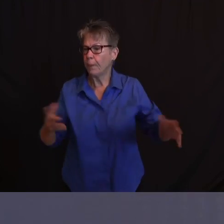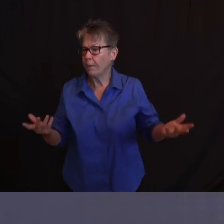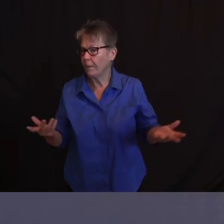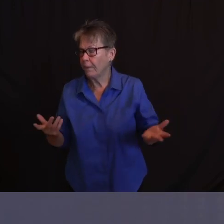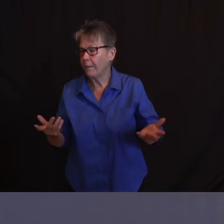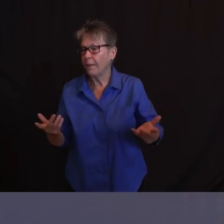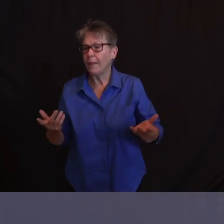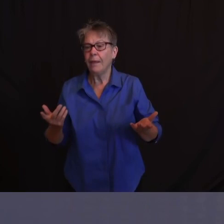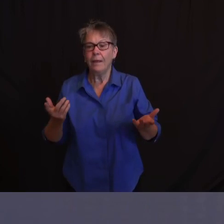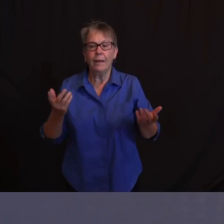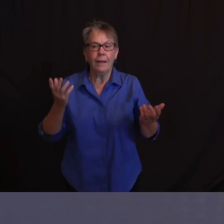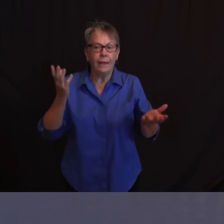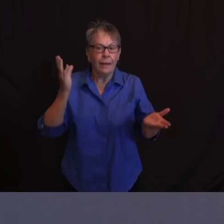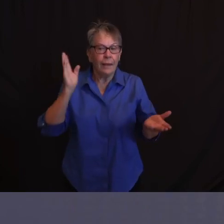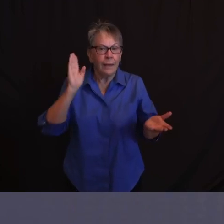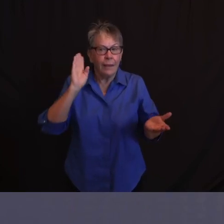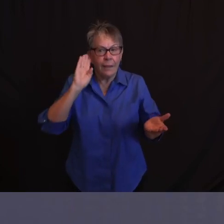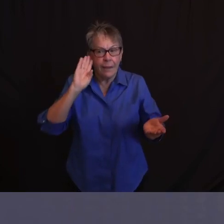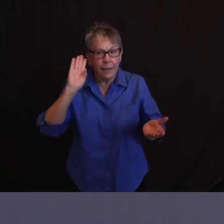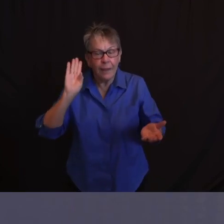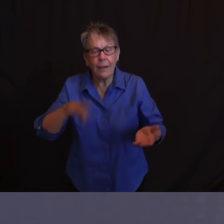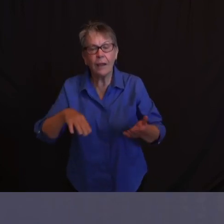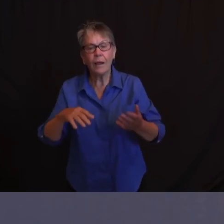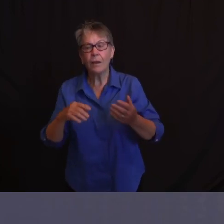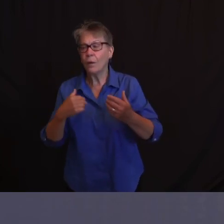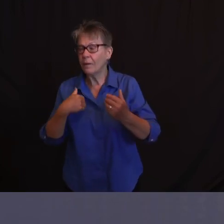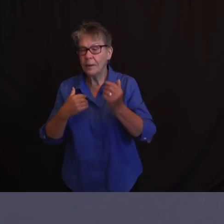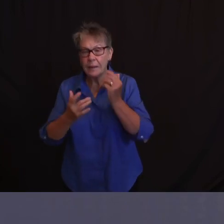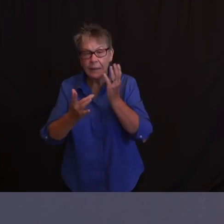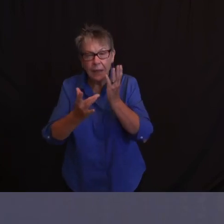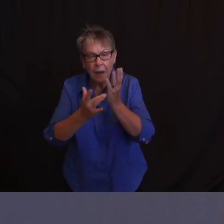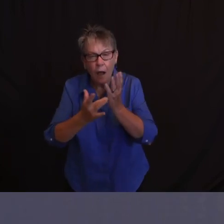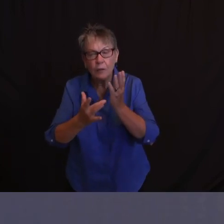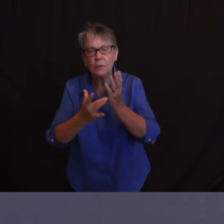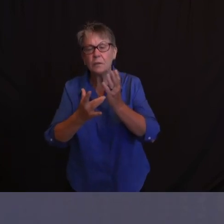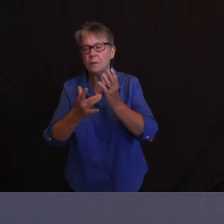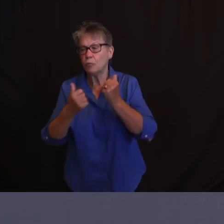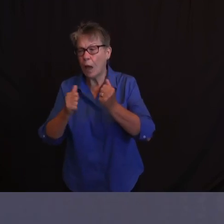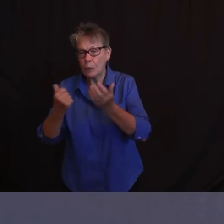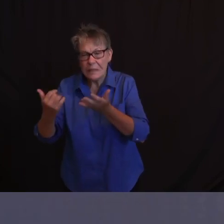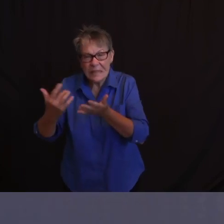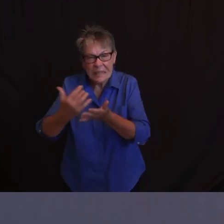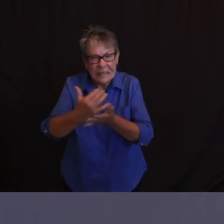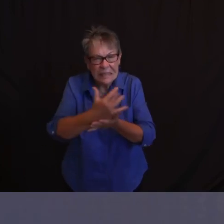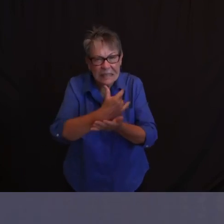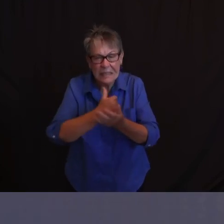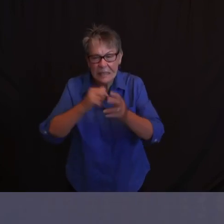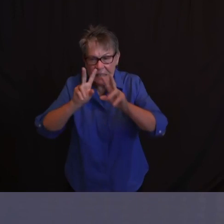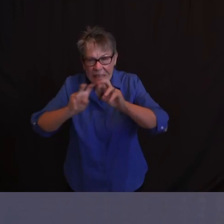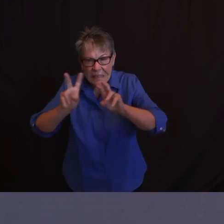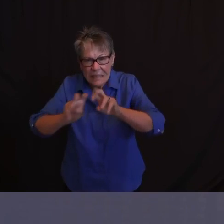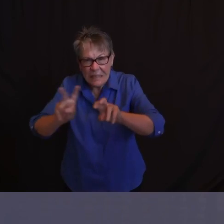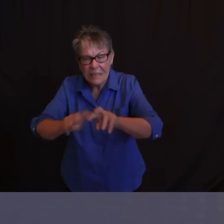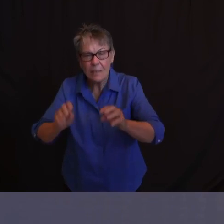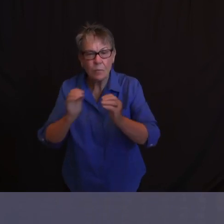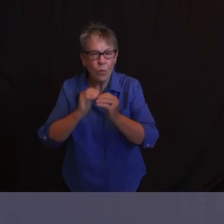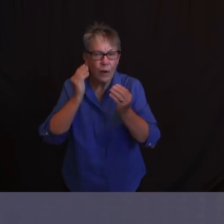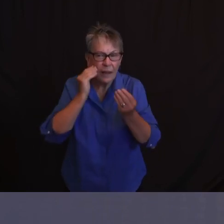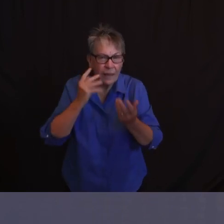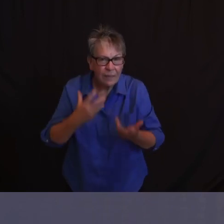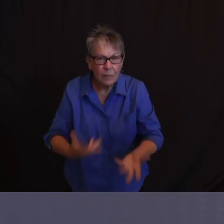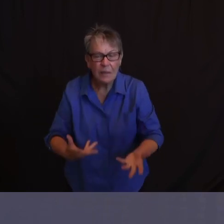getting information, appealing to personal responsibility, self-quarantine. But there's only so much we can